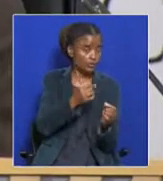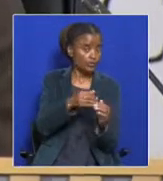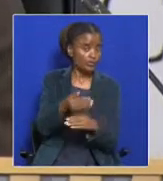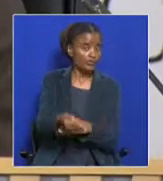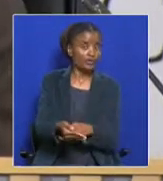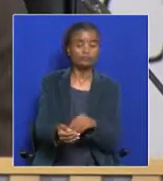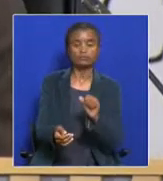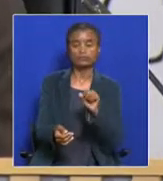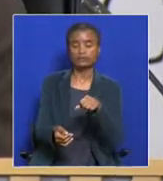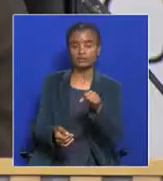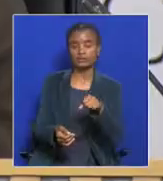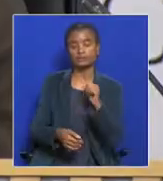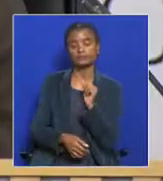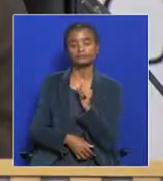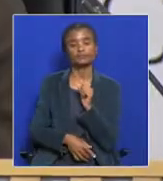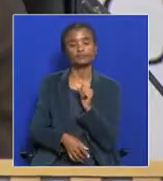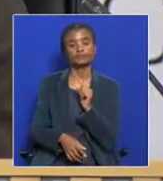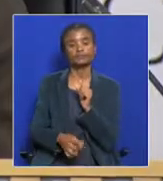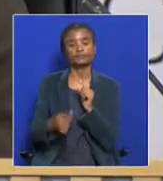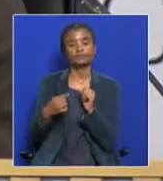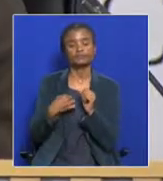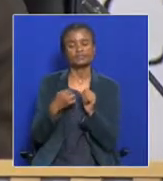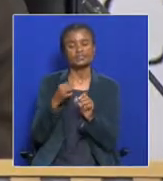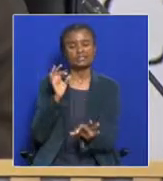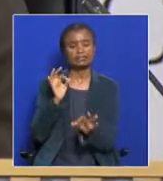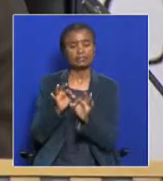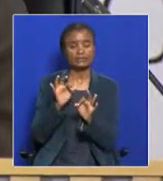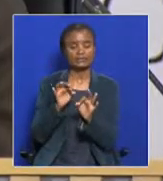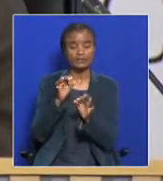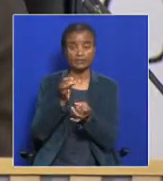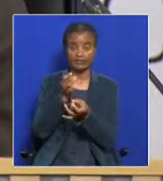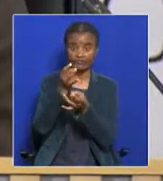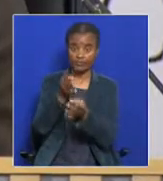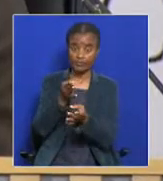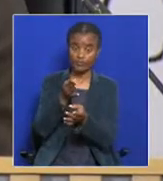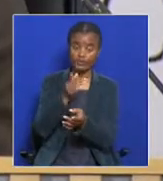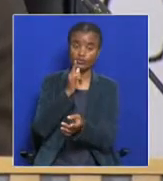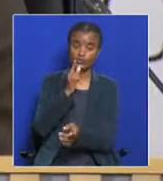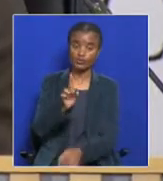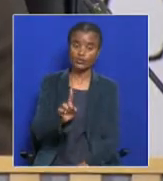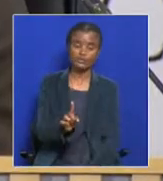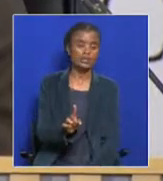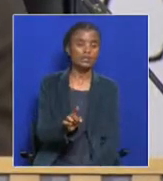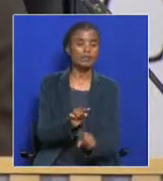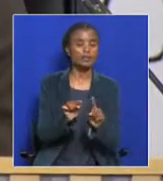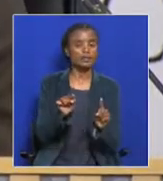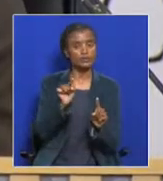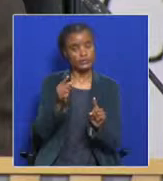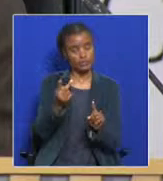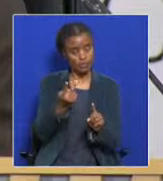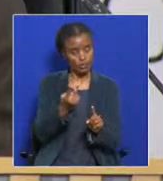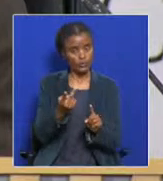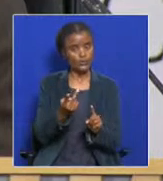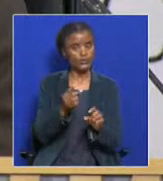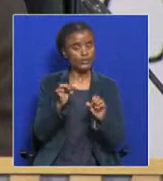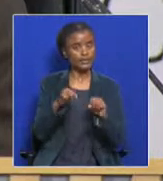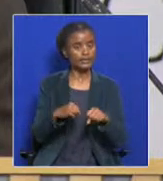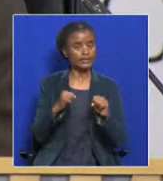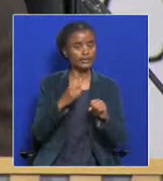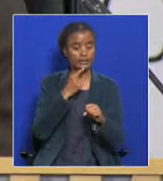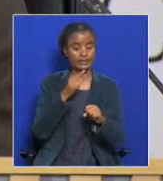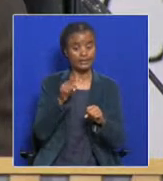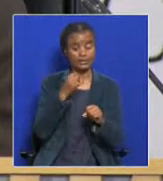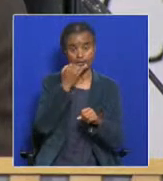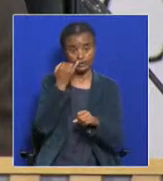I can't give you verbatim what I had told him, but we were on the same page. These drugs need to go. They need to be destroyed. He